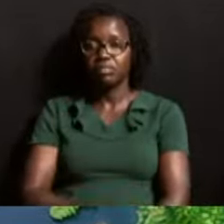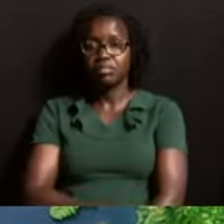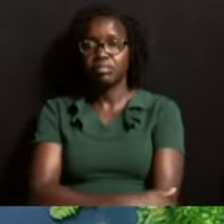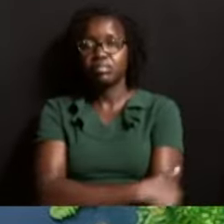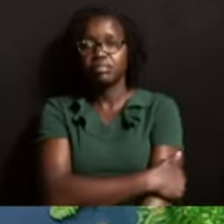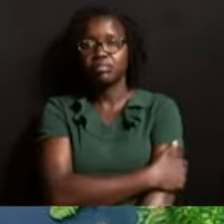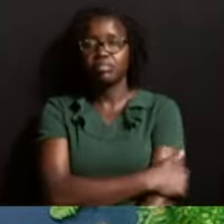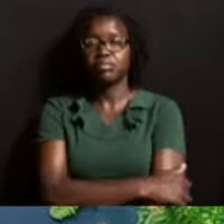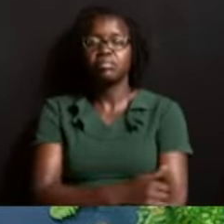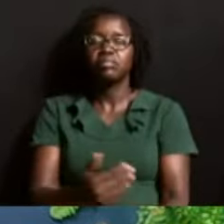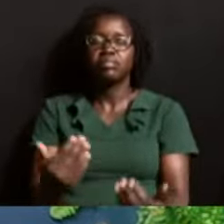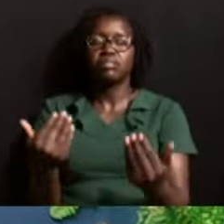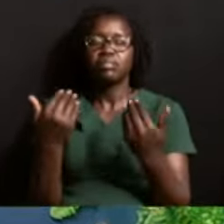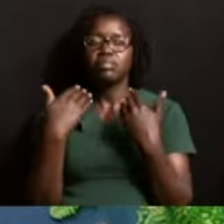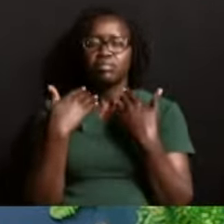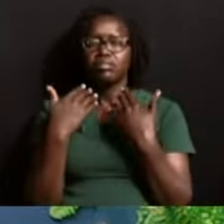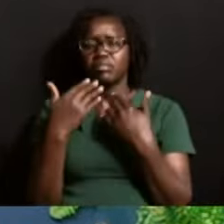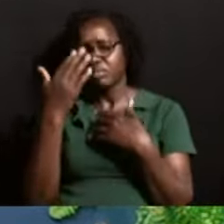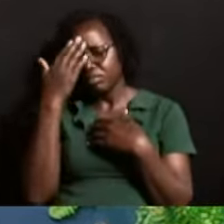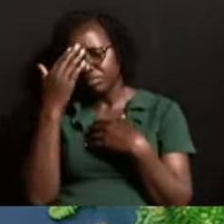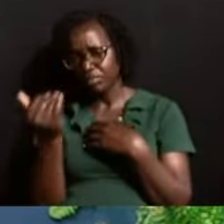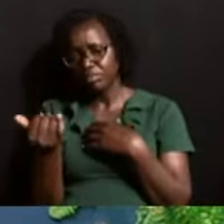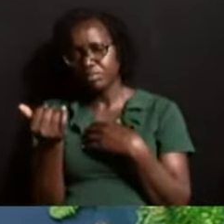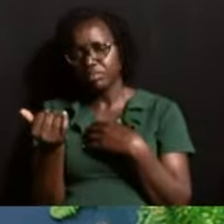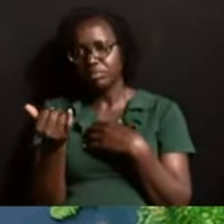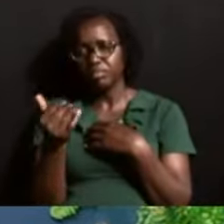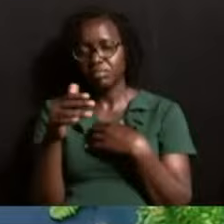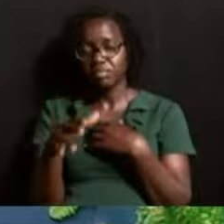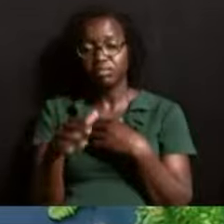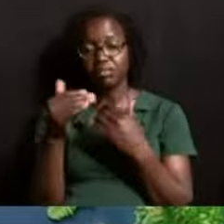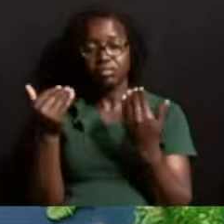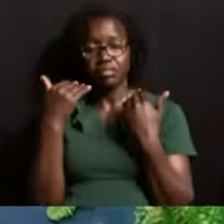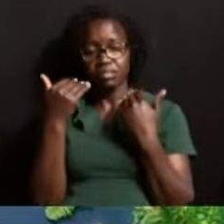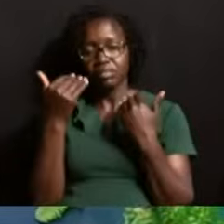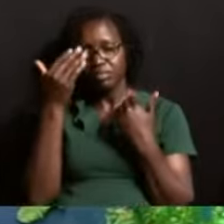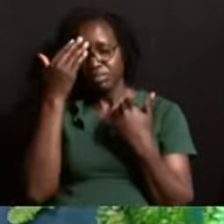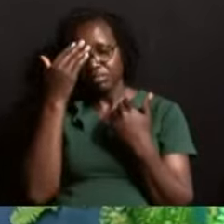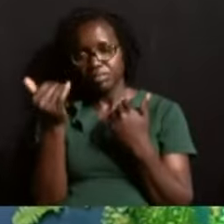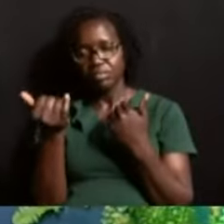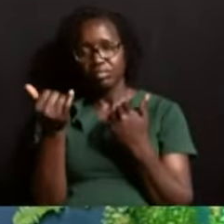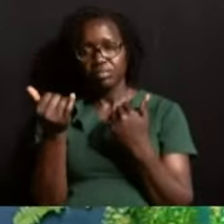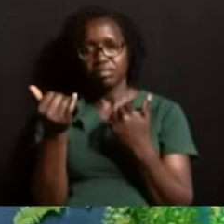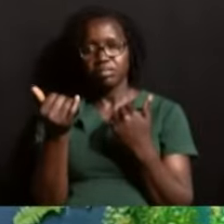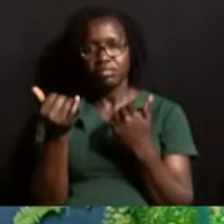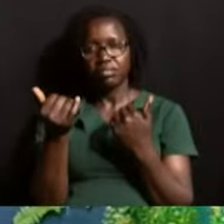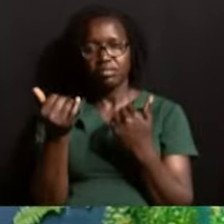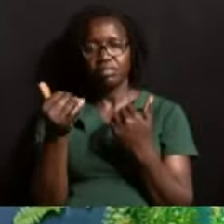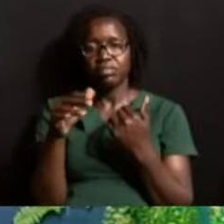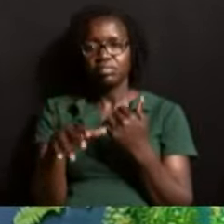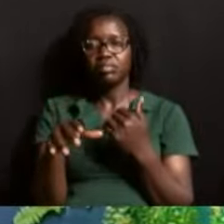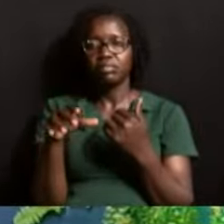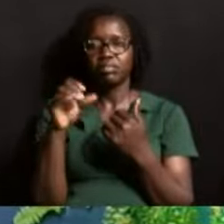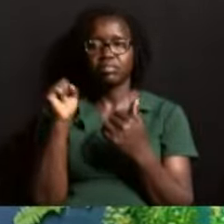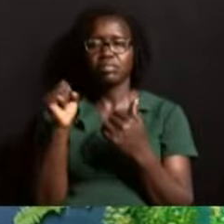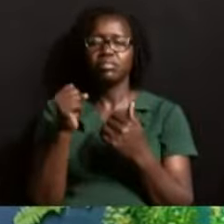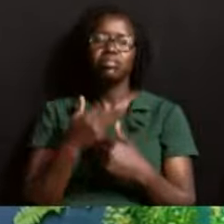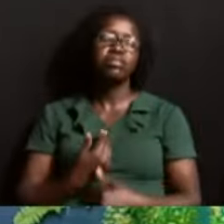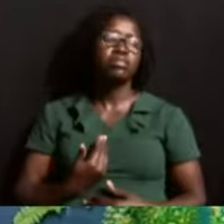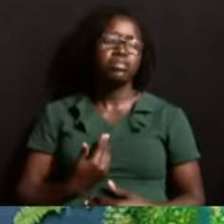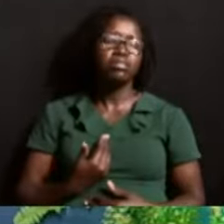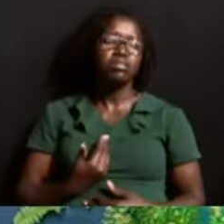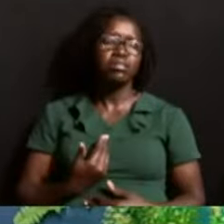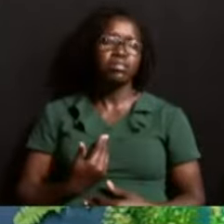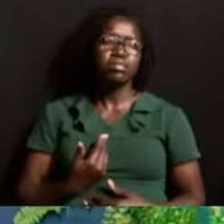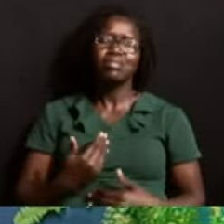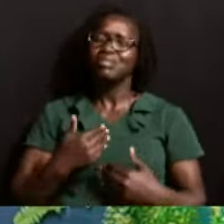Asleep. Why was he sleeping? He was sleeping because he was exhausted. He